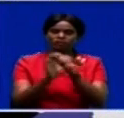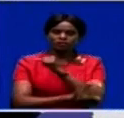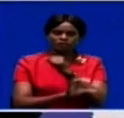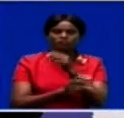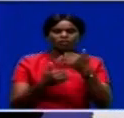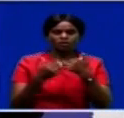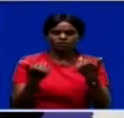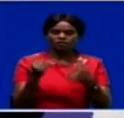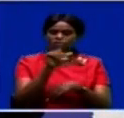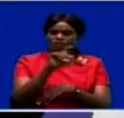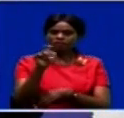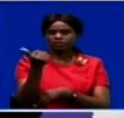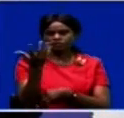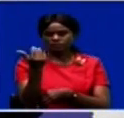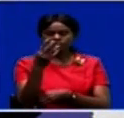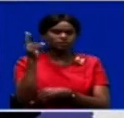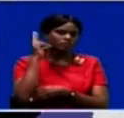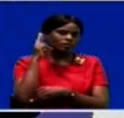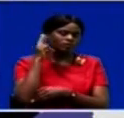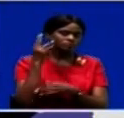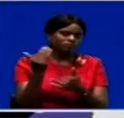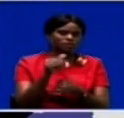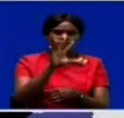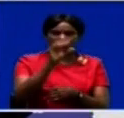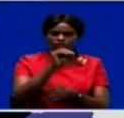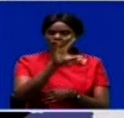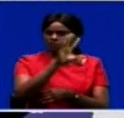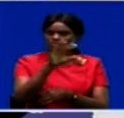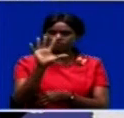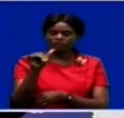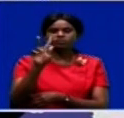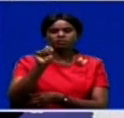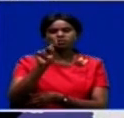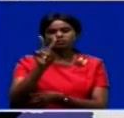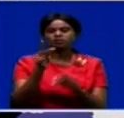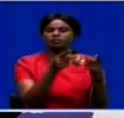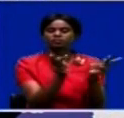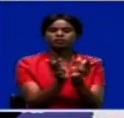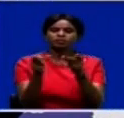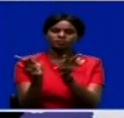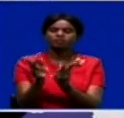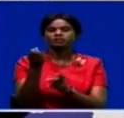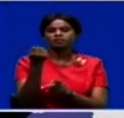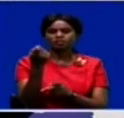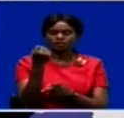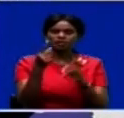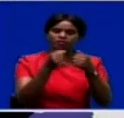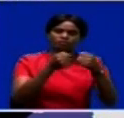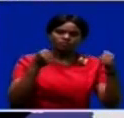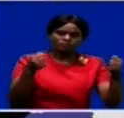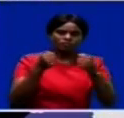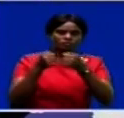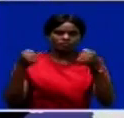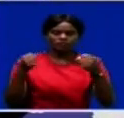over 115 radio stations, over 55 television stations, over 11 newspaper